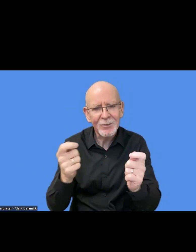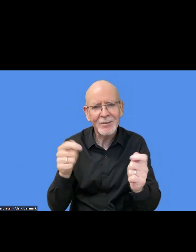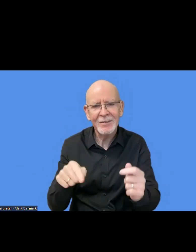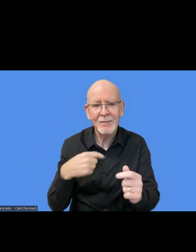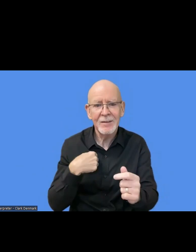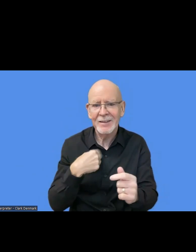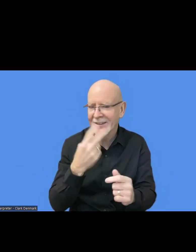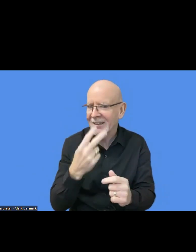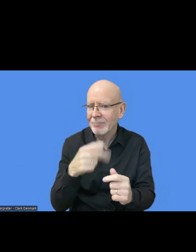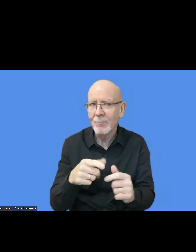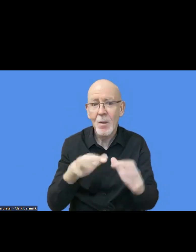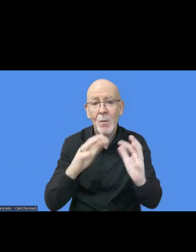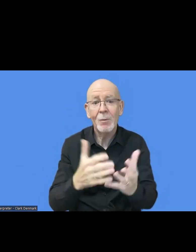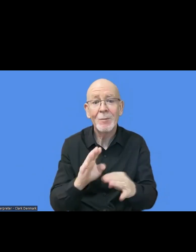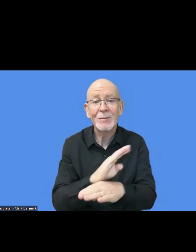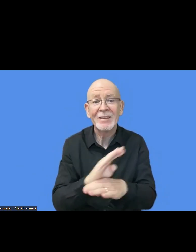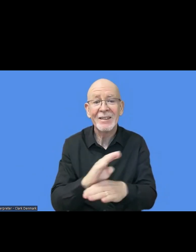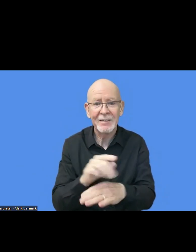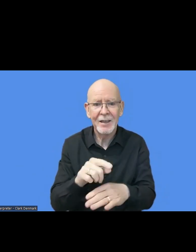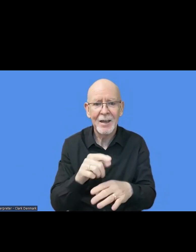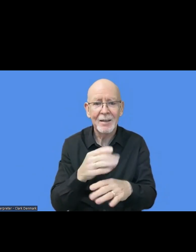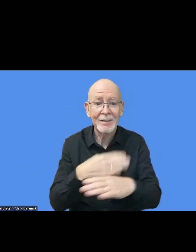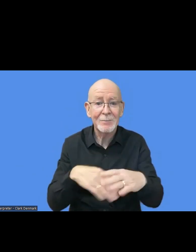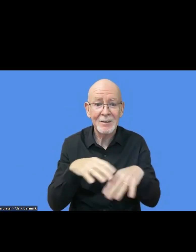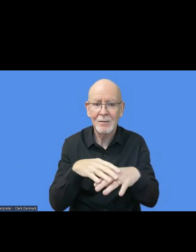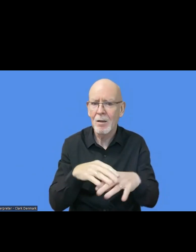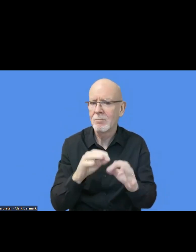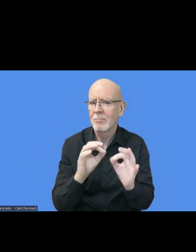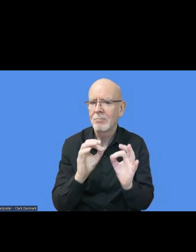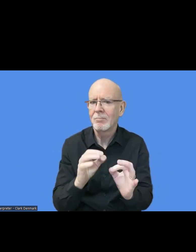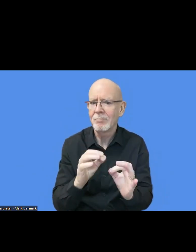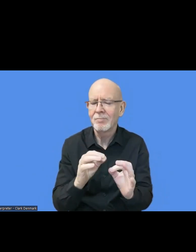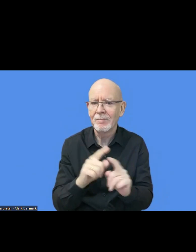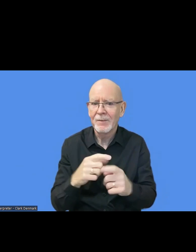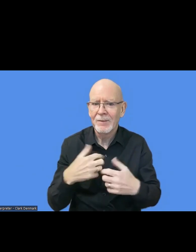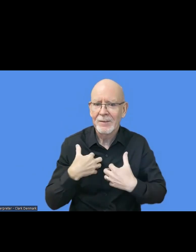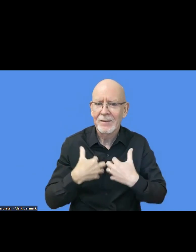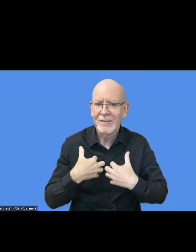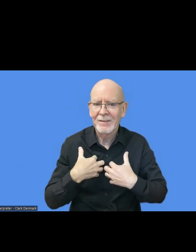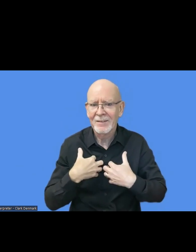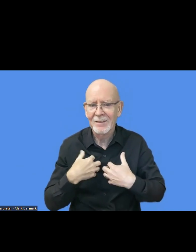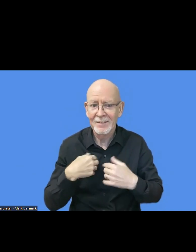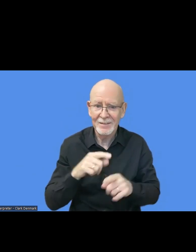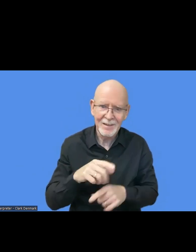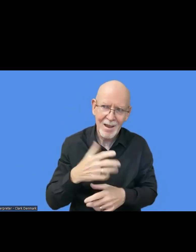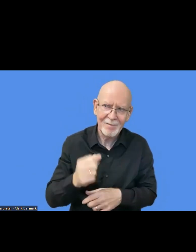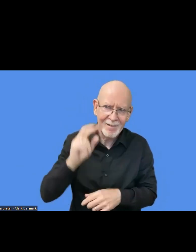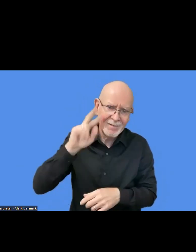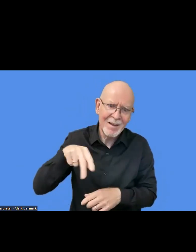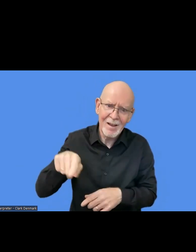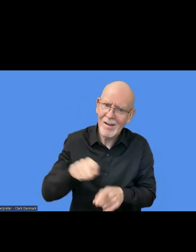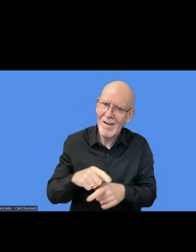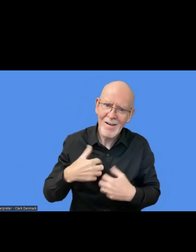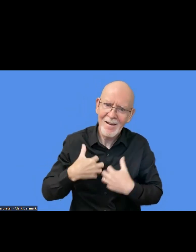No, excellent. Neil, and I hope you allow us to take a few of your remarks as snippets and put them on our social